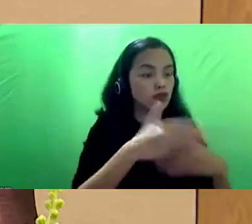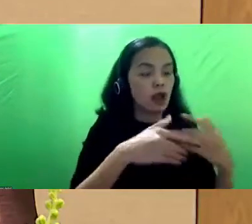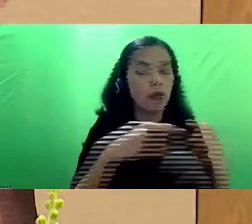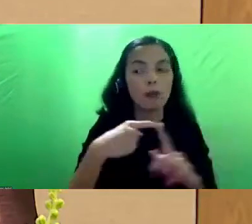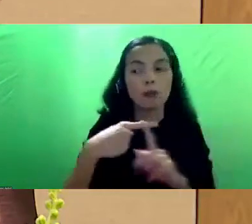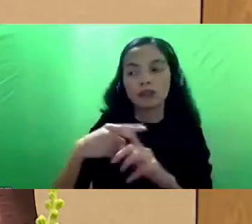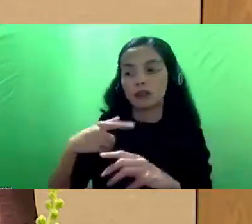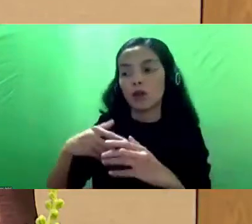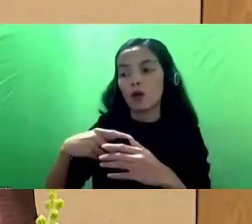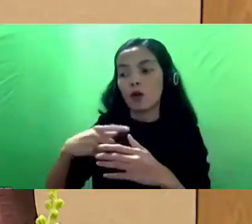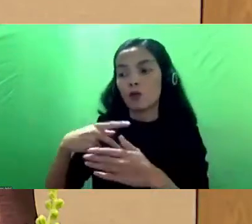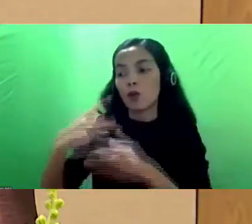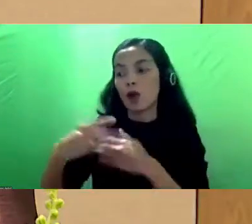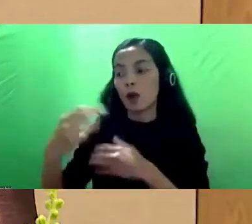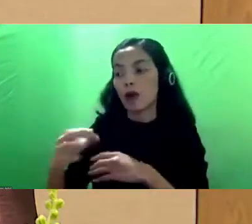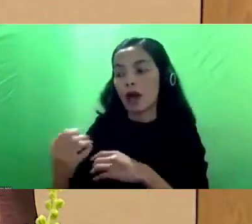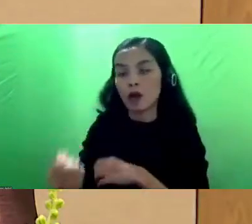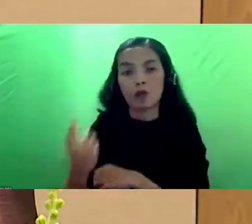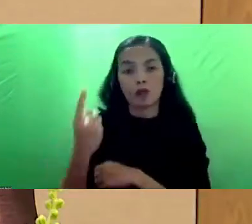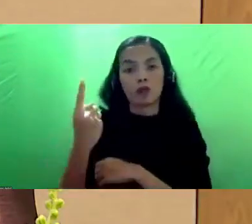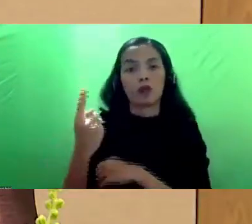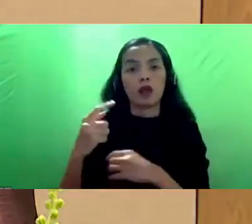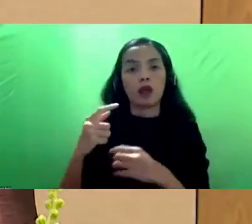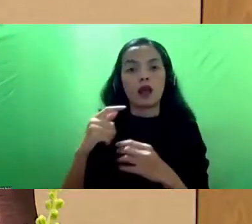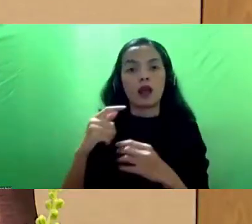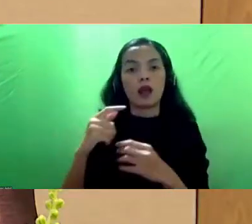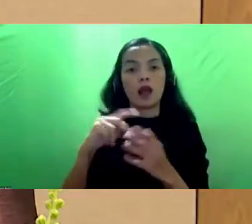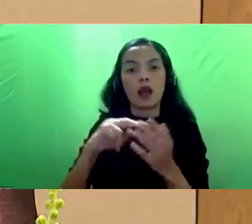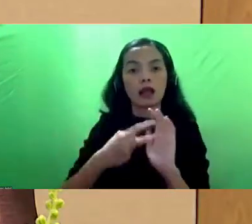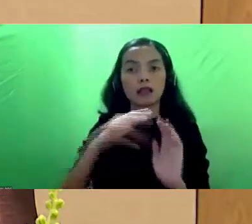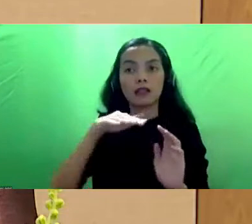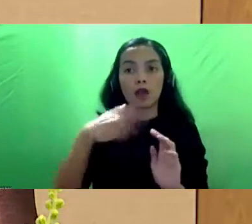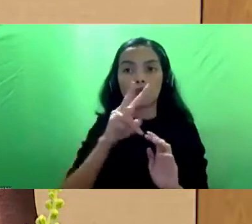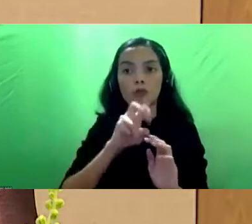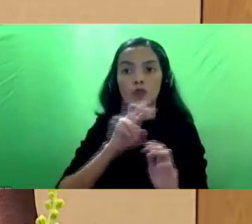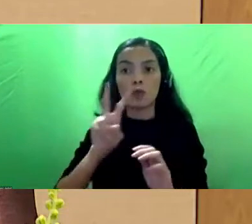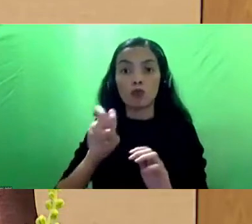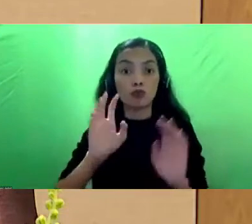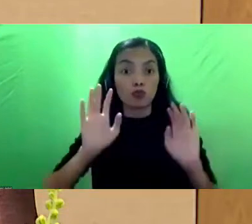knows that in 2020 only, government